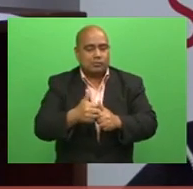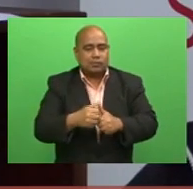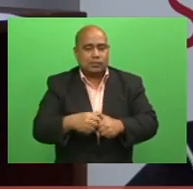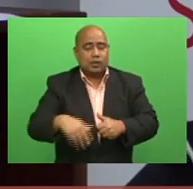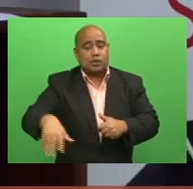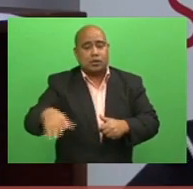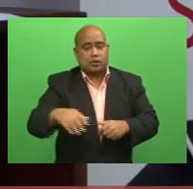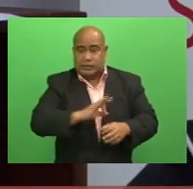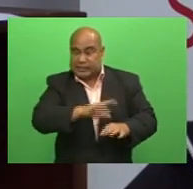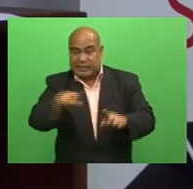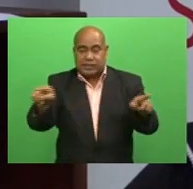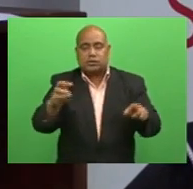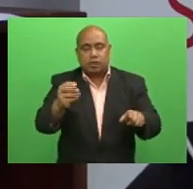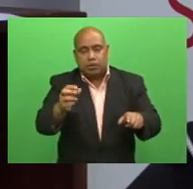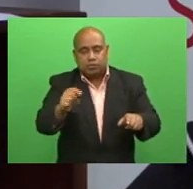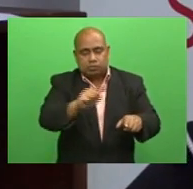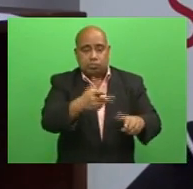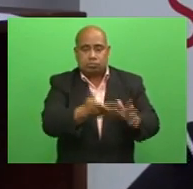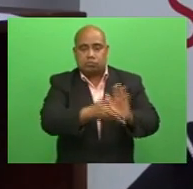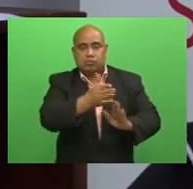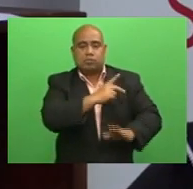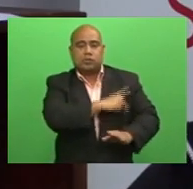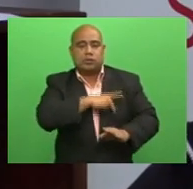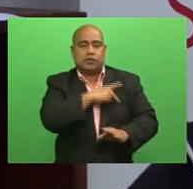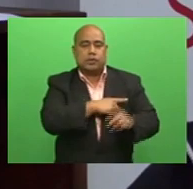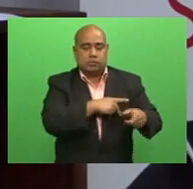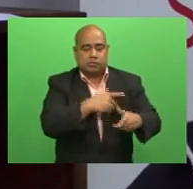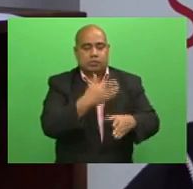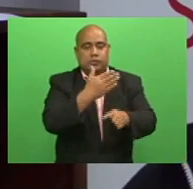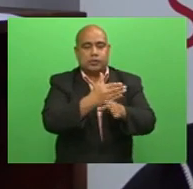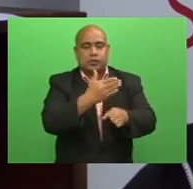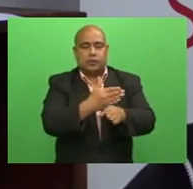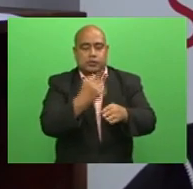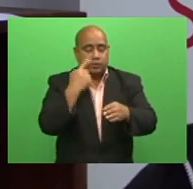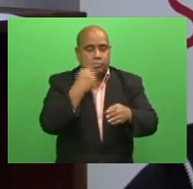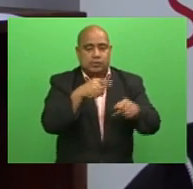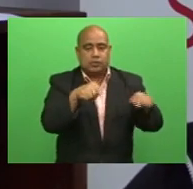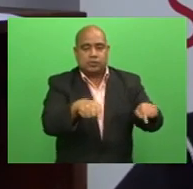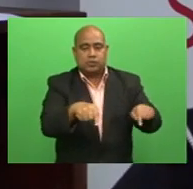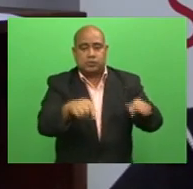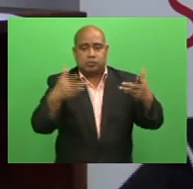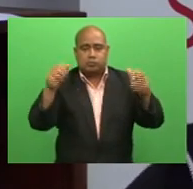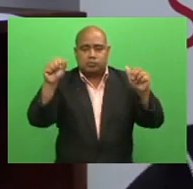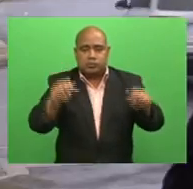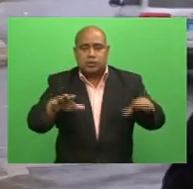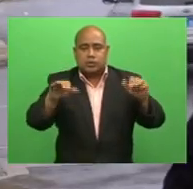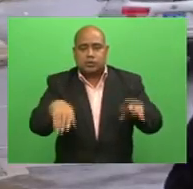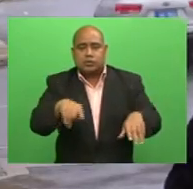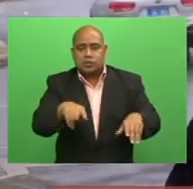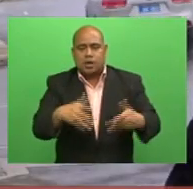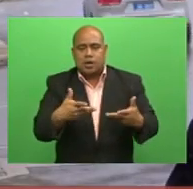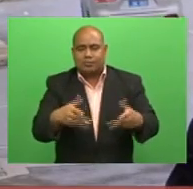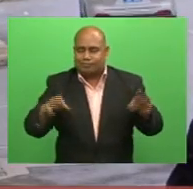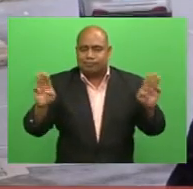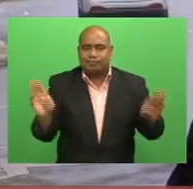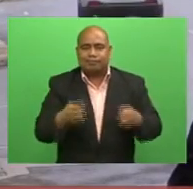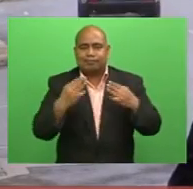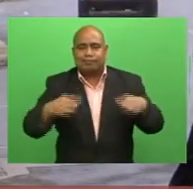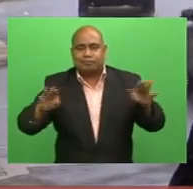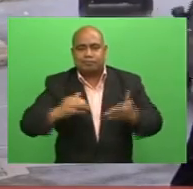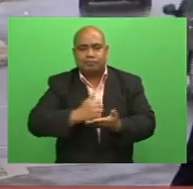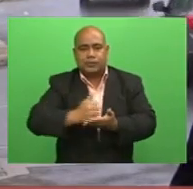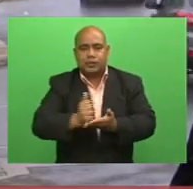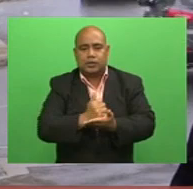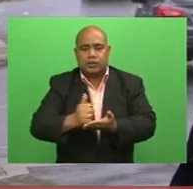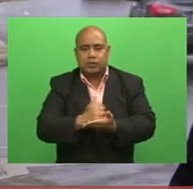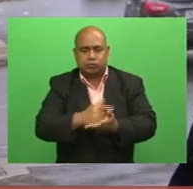You know, Fiji is blessed with an abundance of talent, music, acting, anything creative. The awards will now be replaced